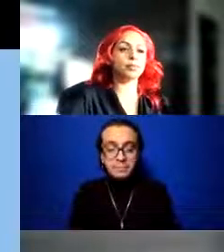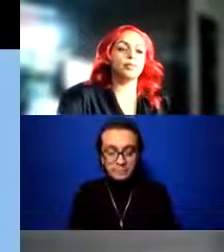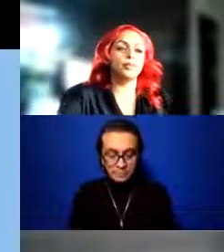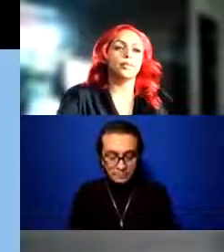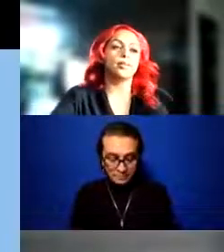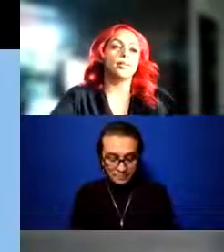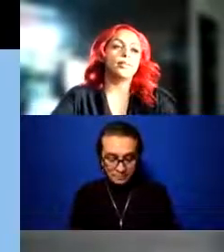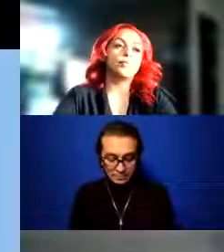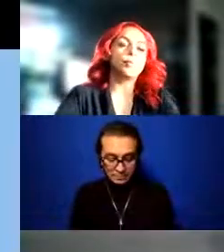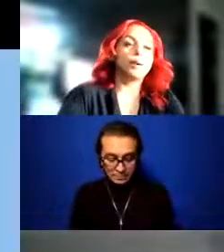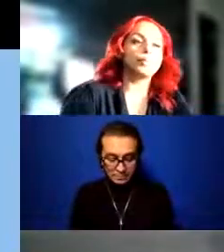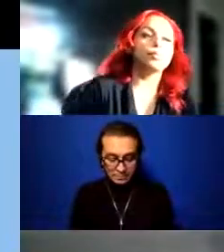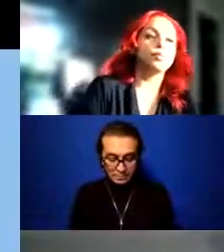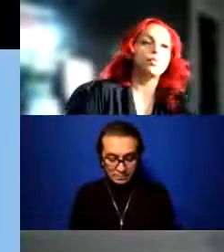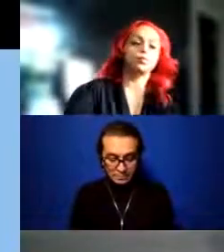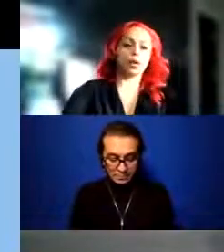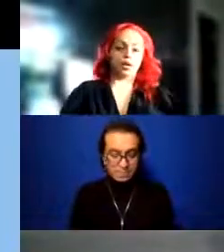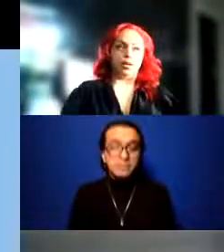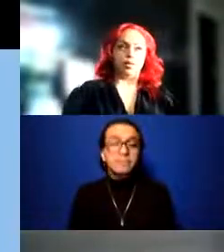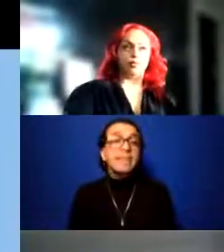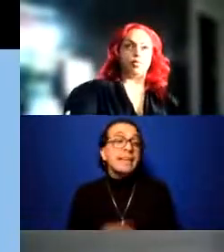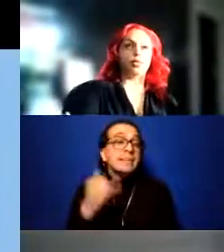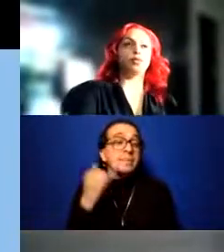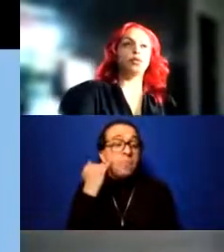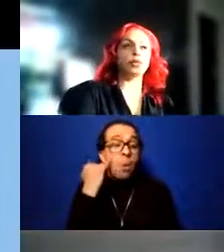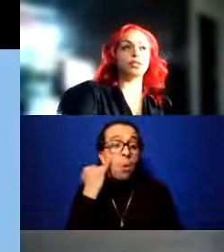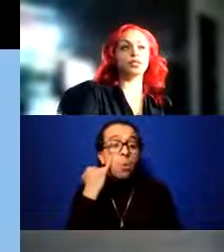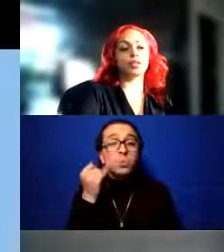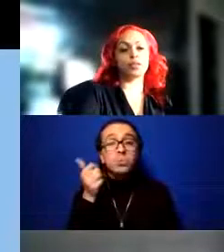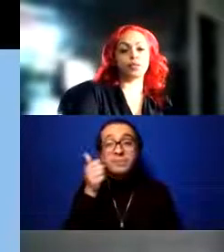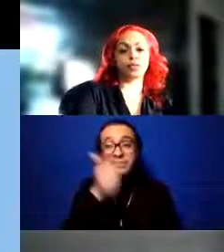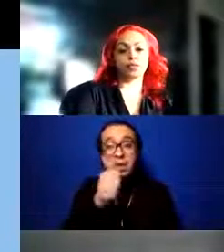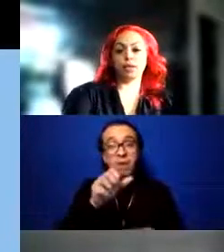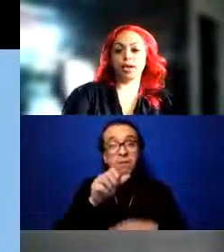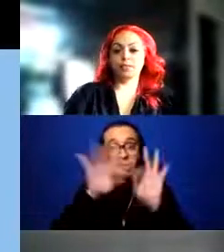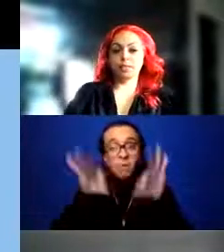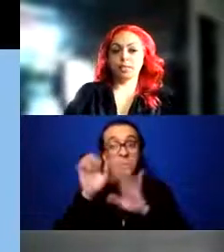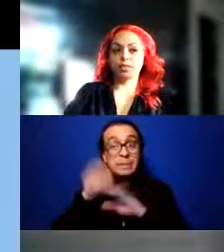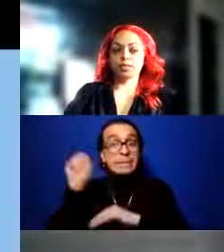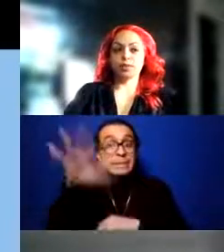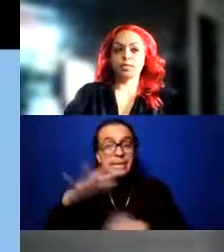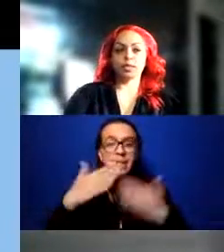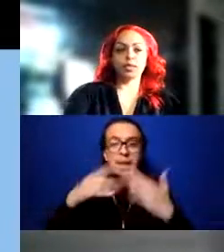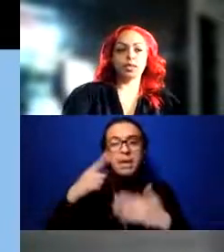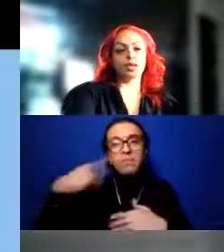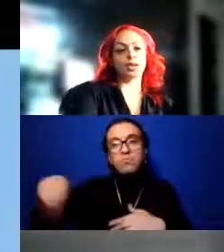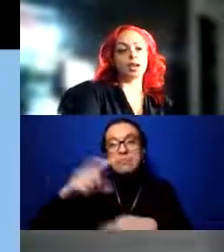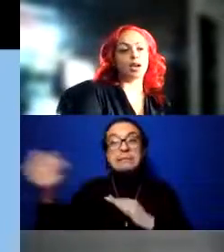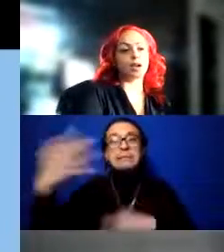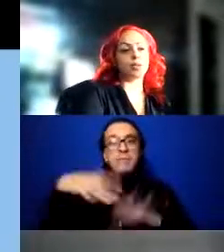And if you happen to send your forms in, so thank you for those that have been sending the forms